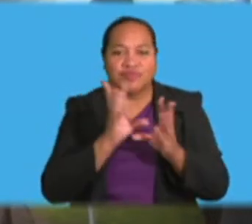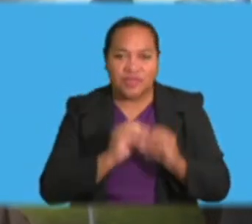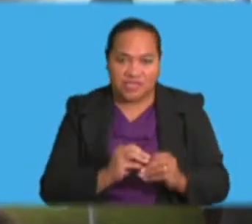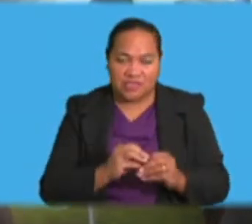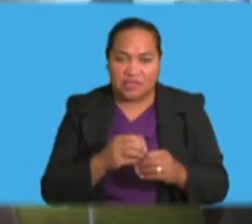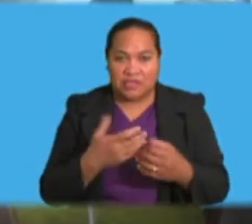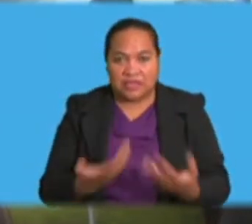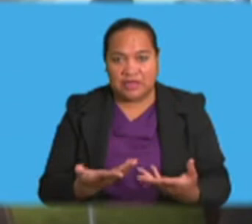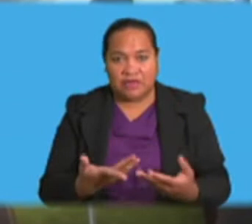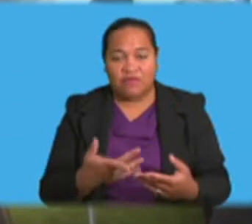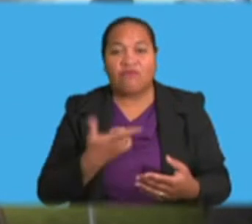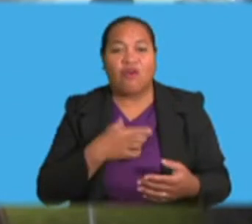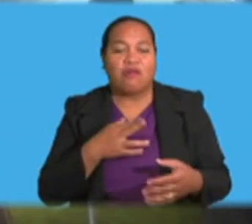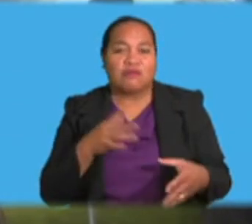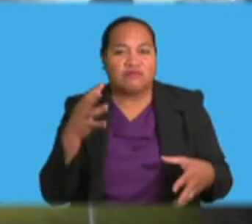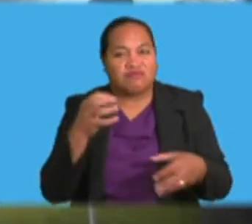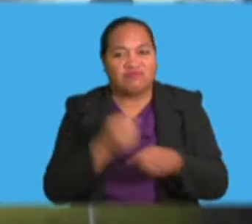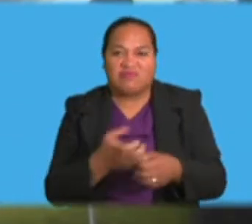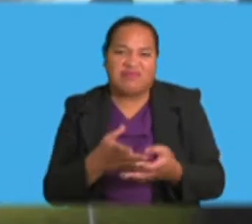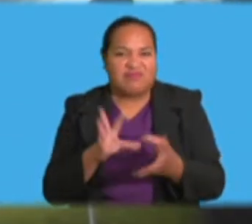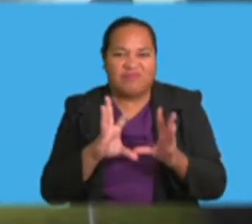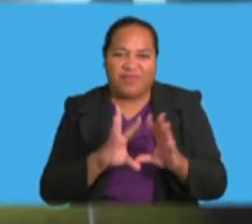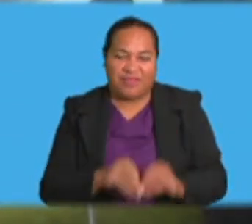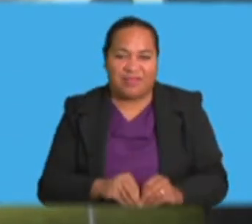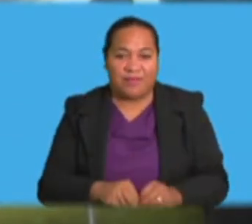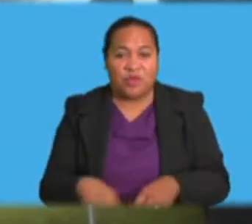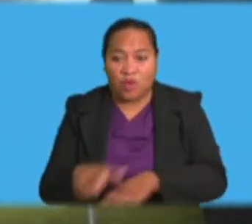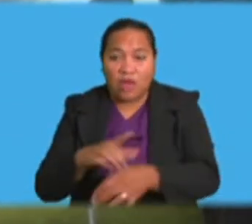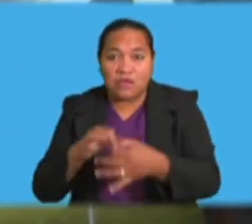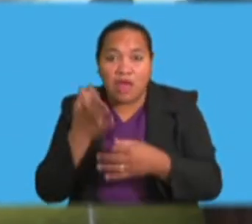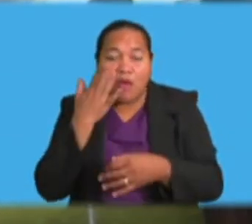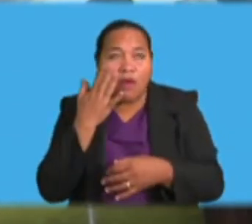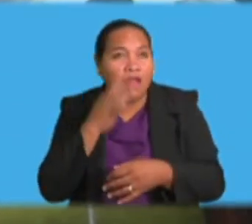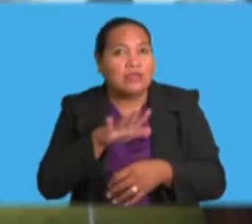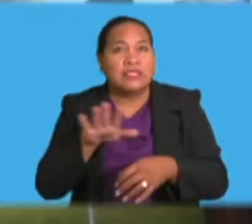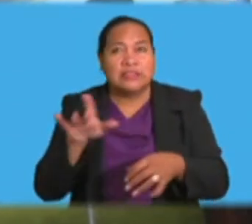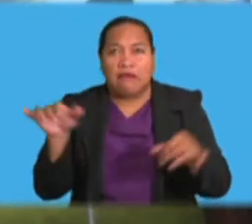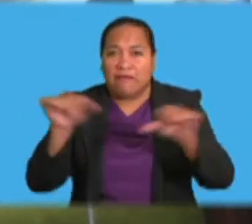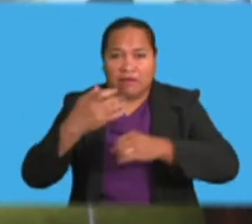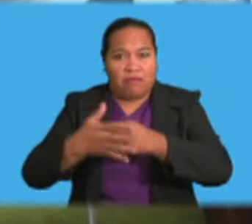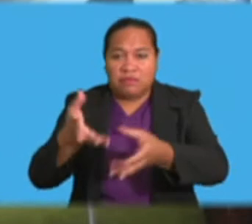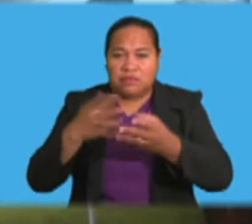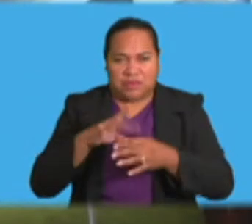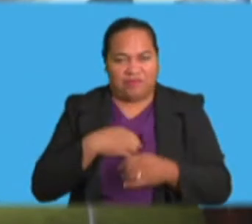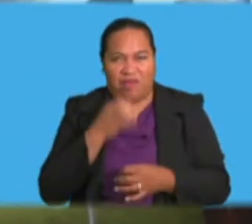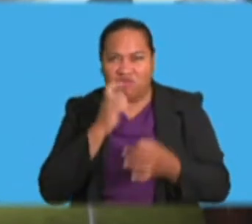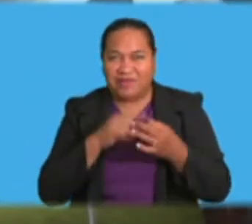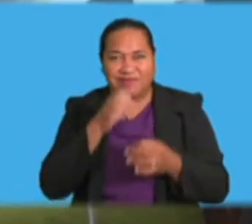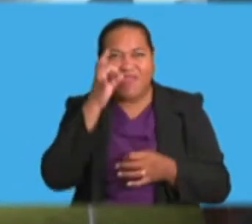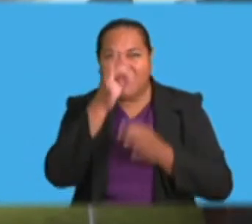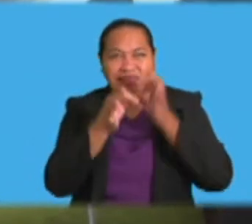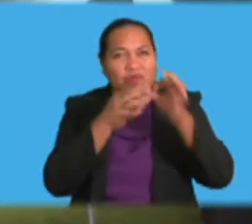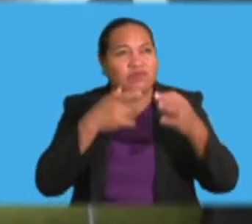its overall aggregate amount. Landowners who became aware of the failures of these institutions have raised serious questions